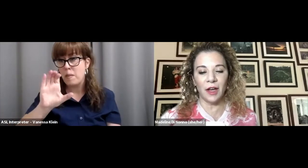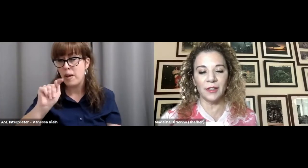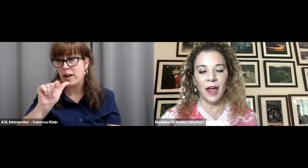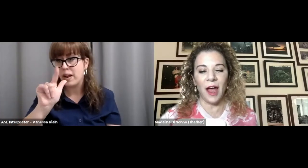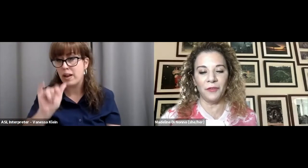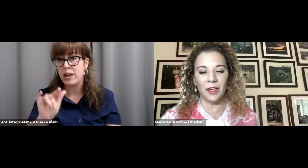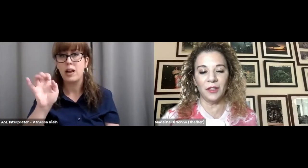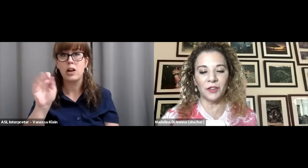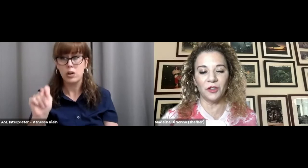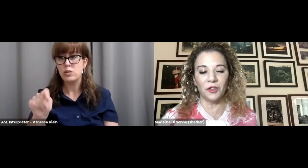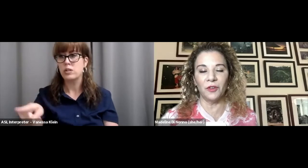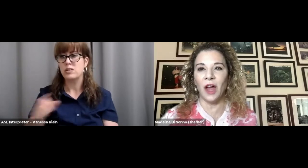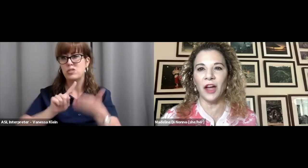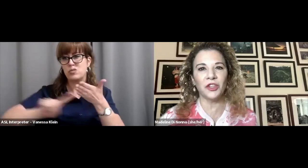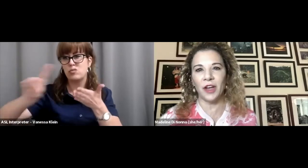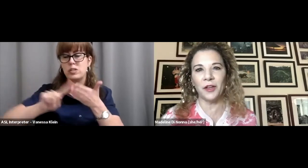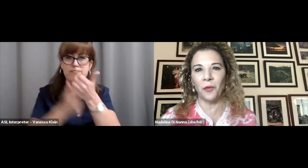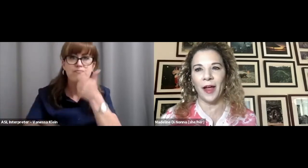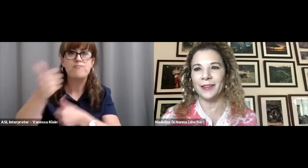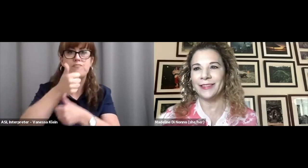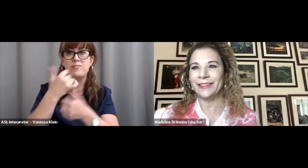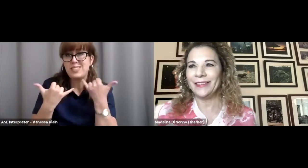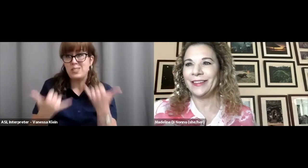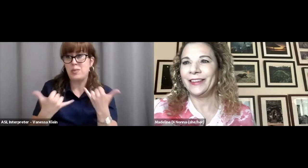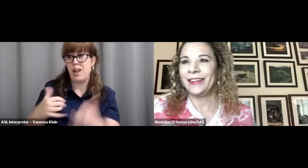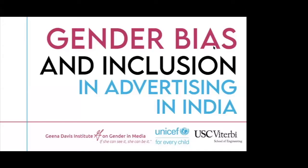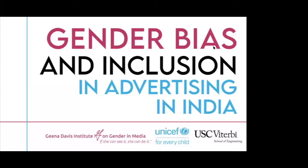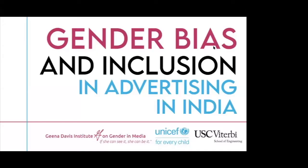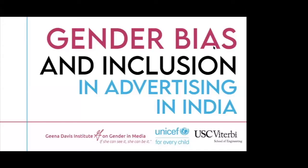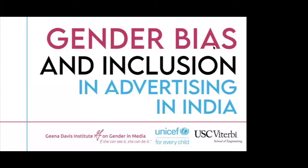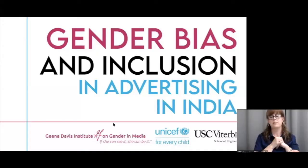Research and Insights at the Institute. Nosh, take it away.